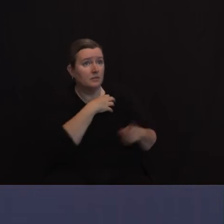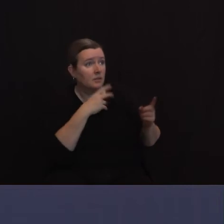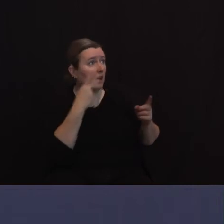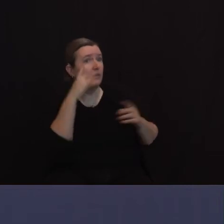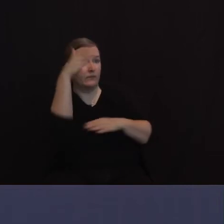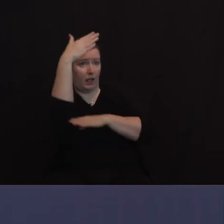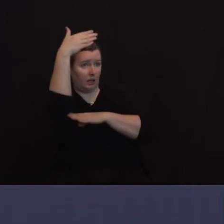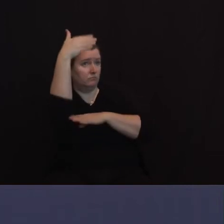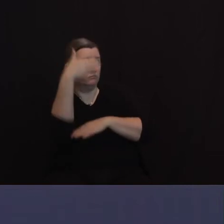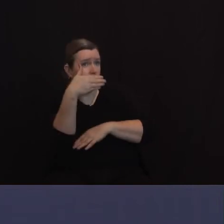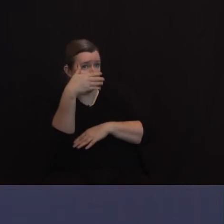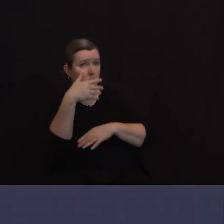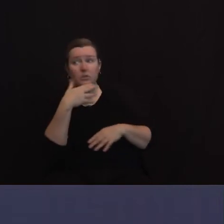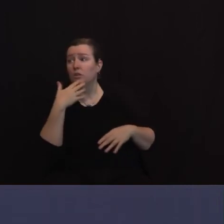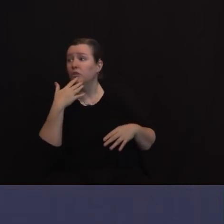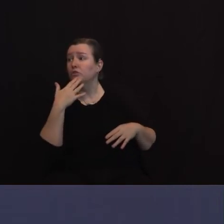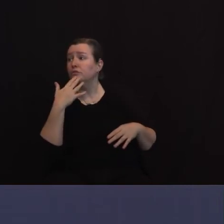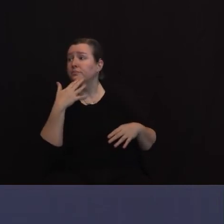sure.